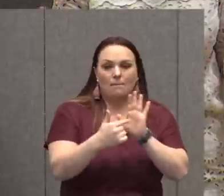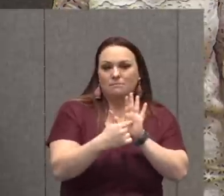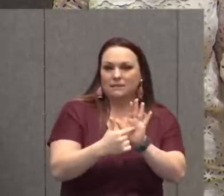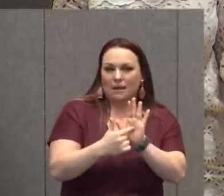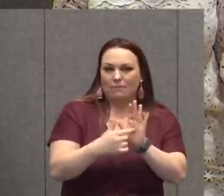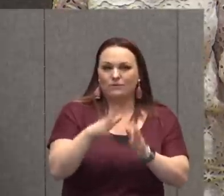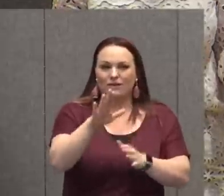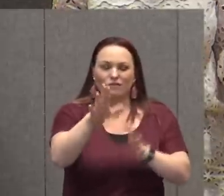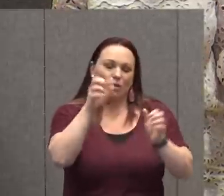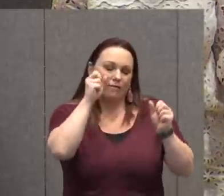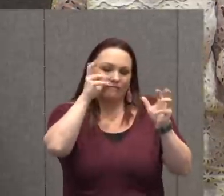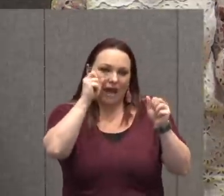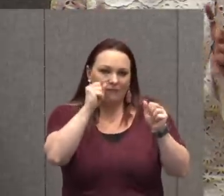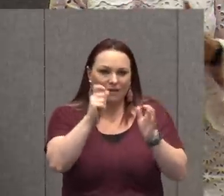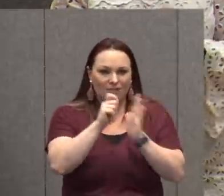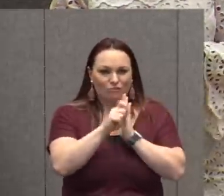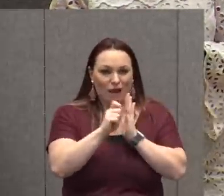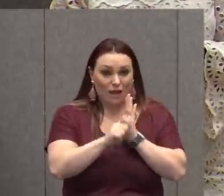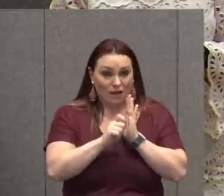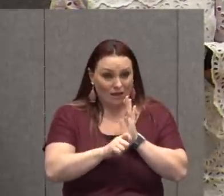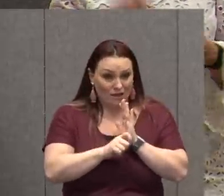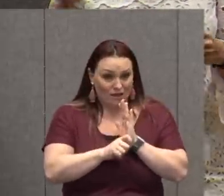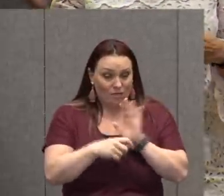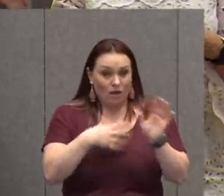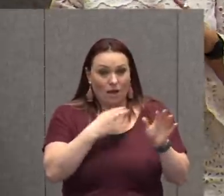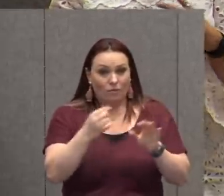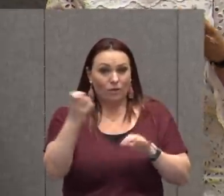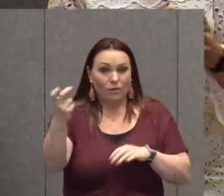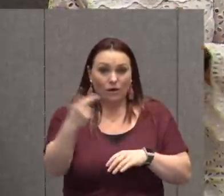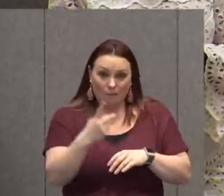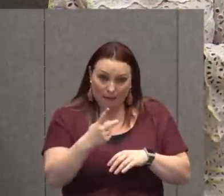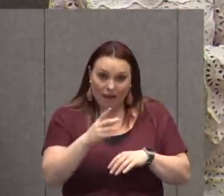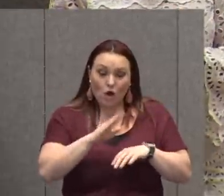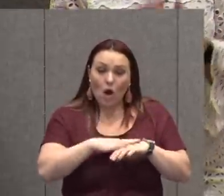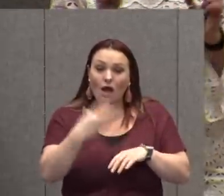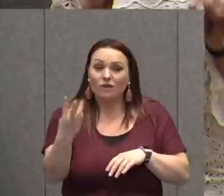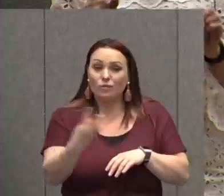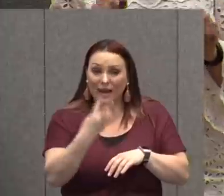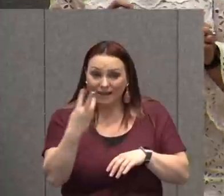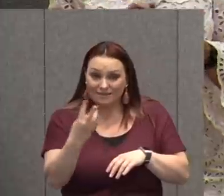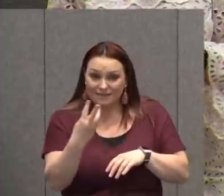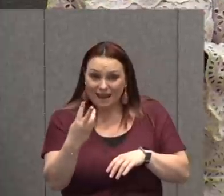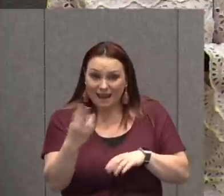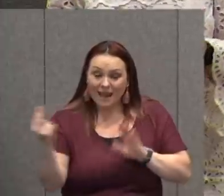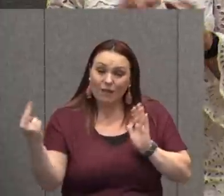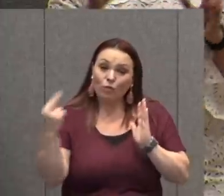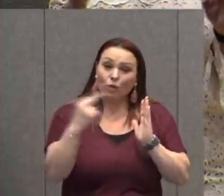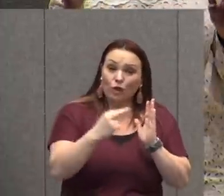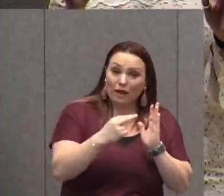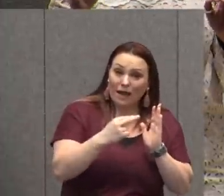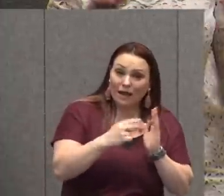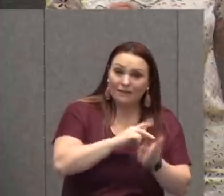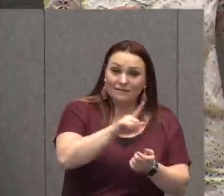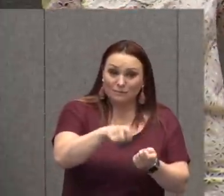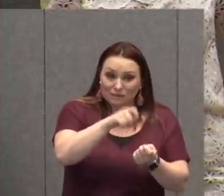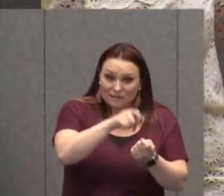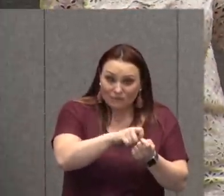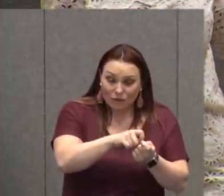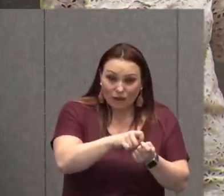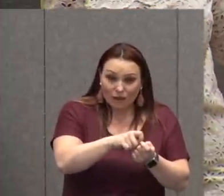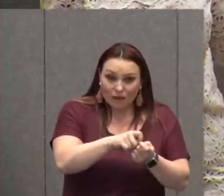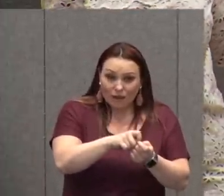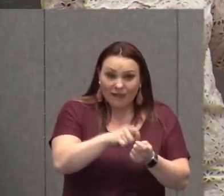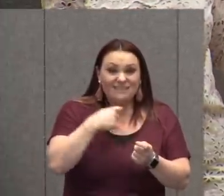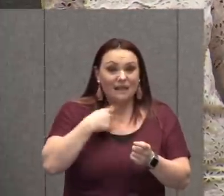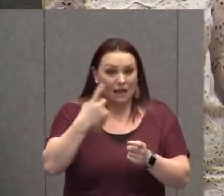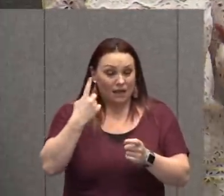fabulous writing that you guys have done. And we will come back on Wednesday and look at specifically, did we